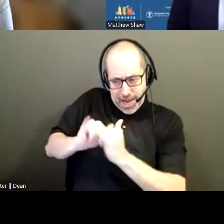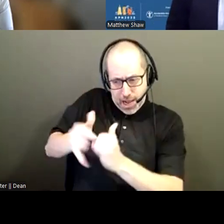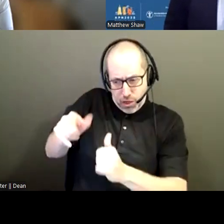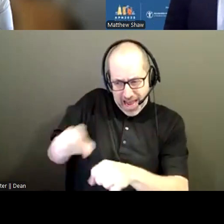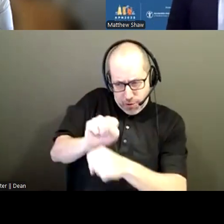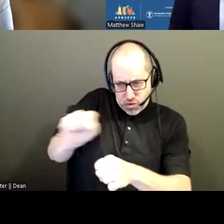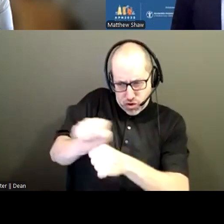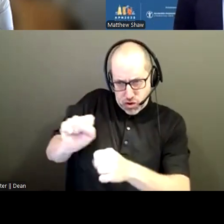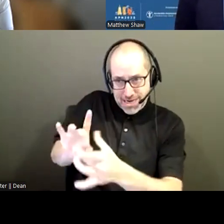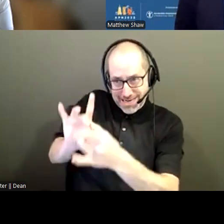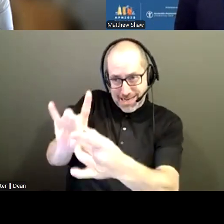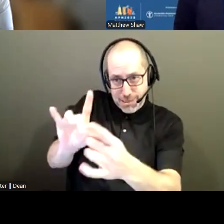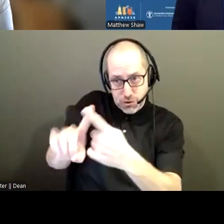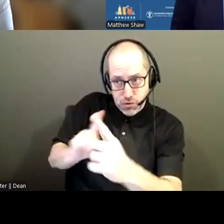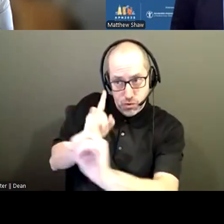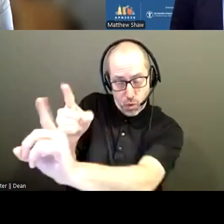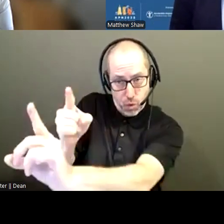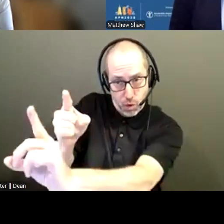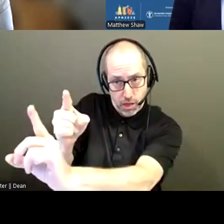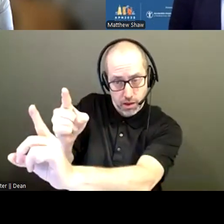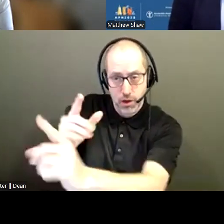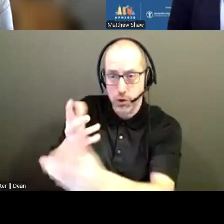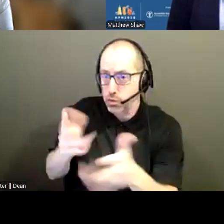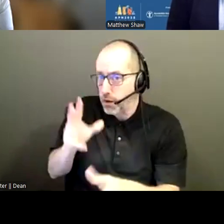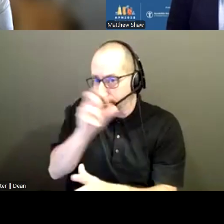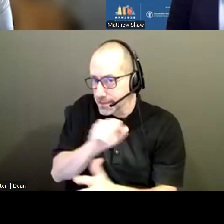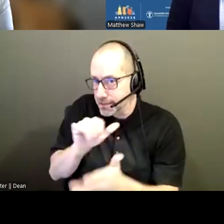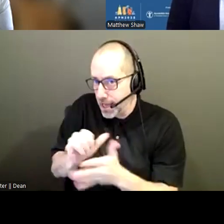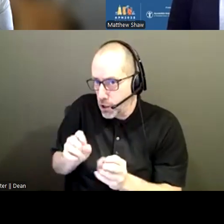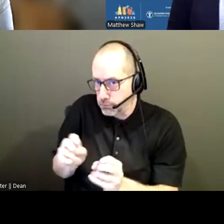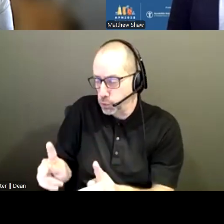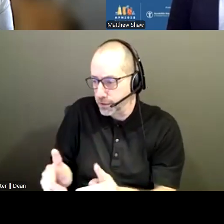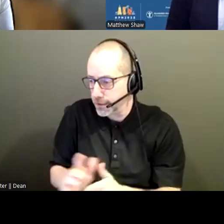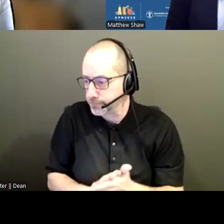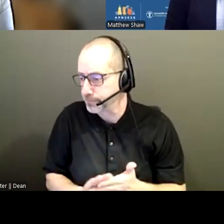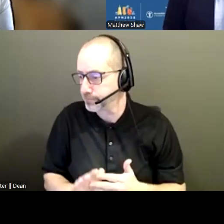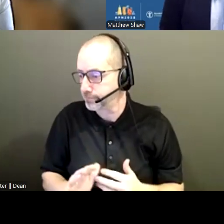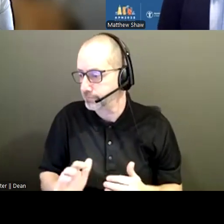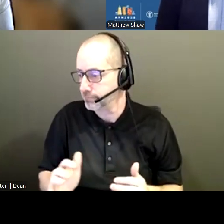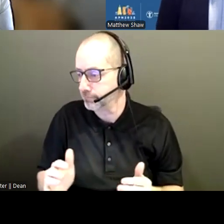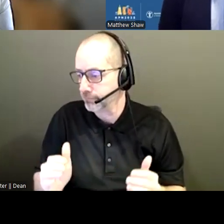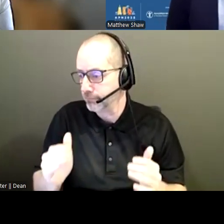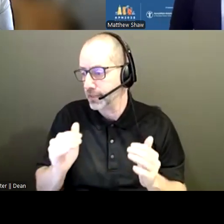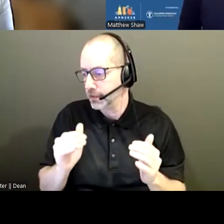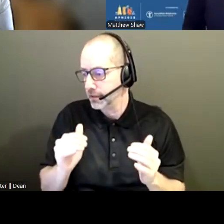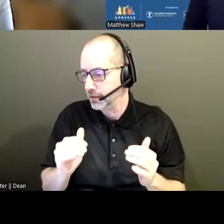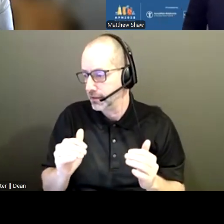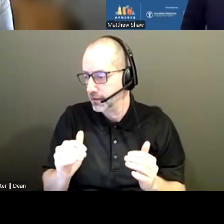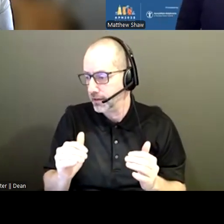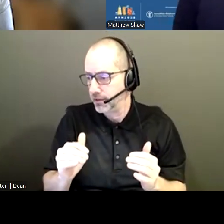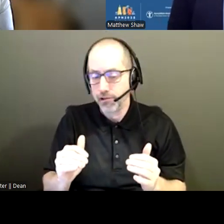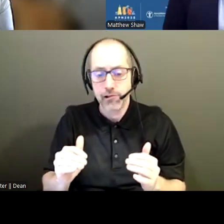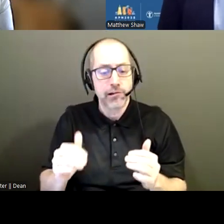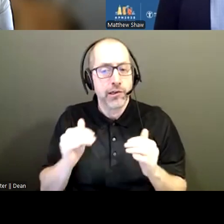Then we really miss an opportunity. So one of the points that I always try to remind people of, particularly when they're beginning